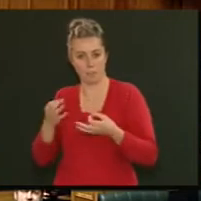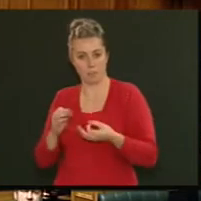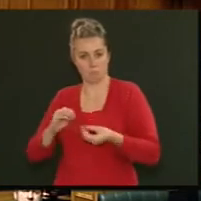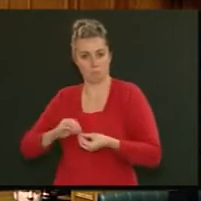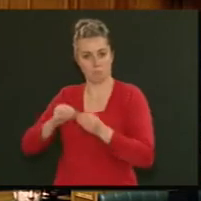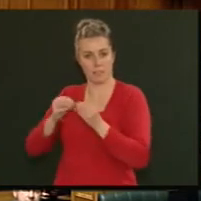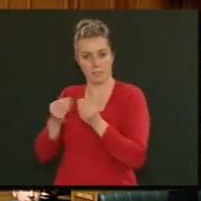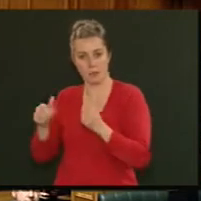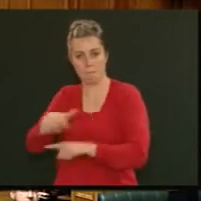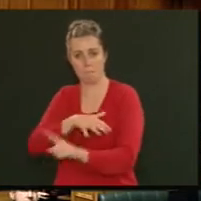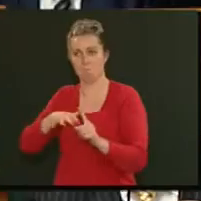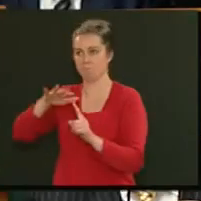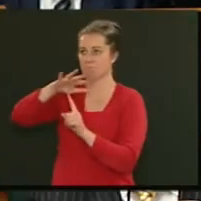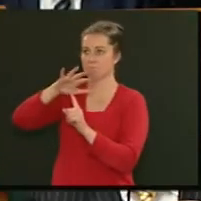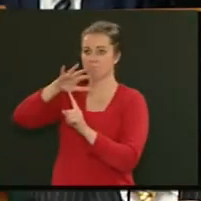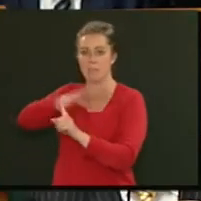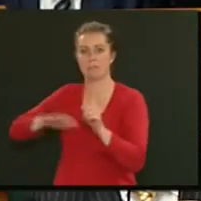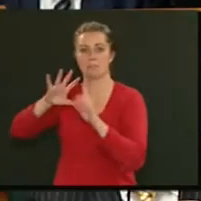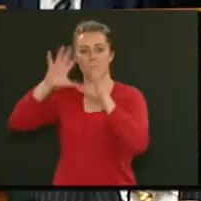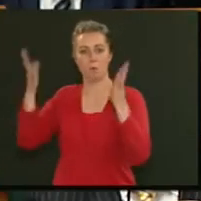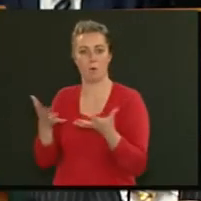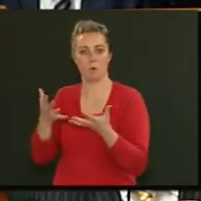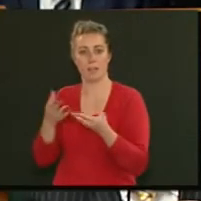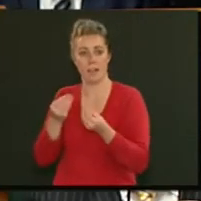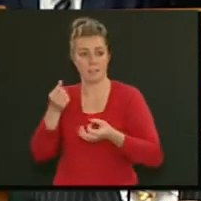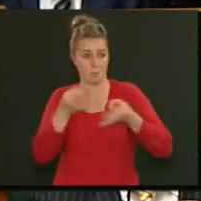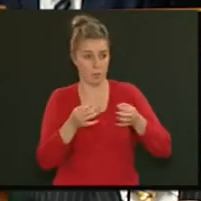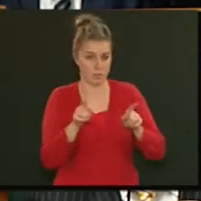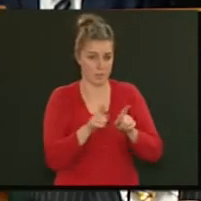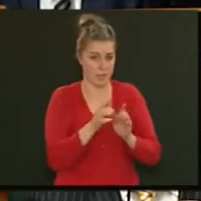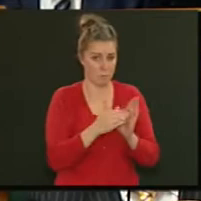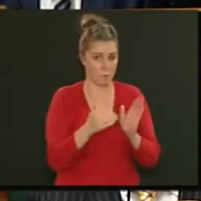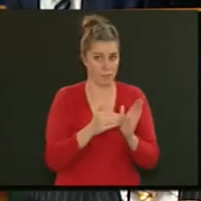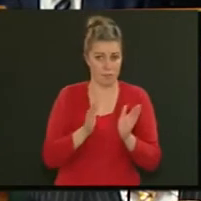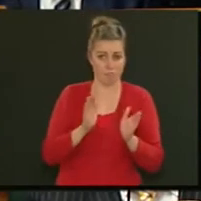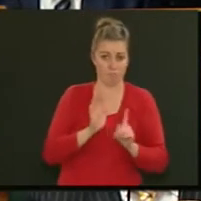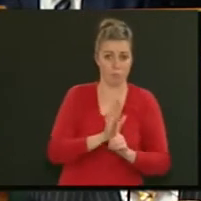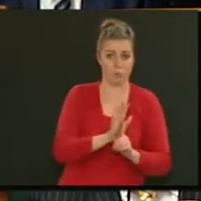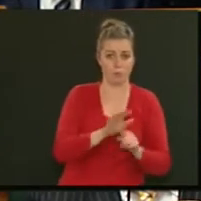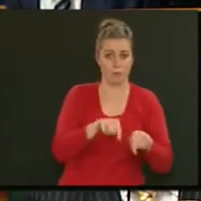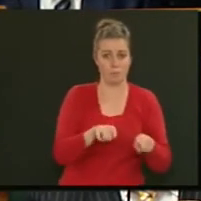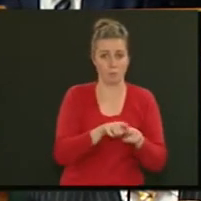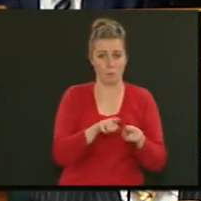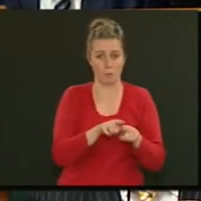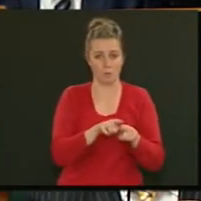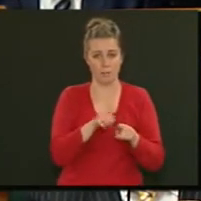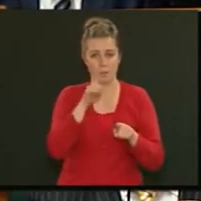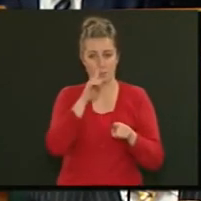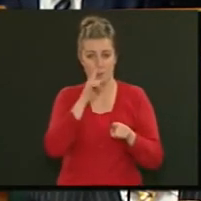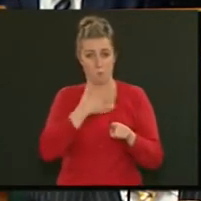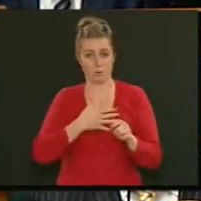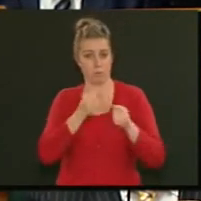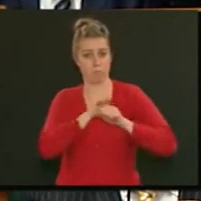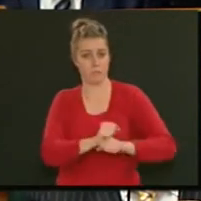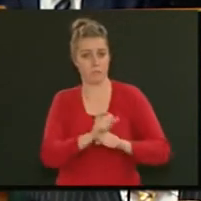in some parts of the world and even by some politicians here at home. These people want to be more protectionist